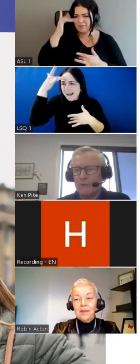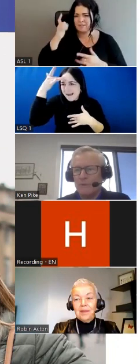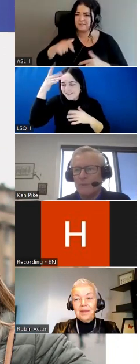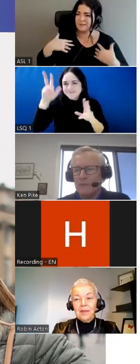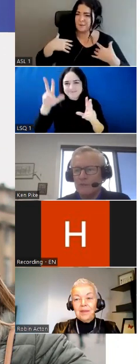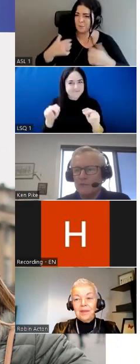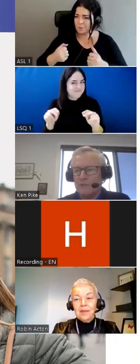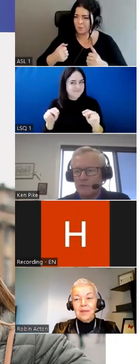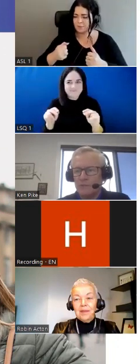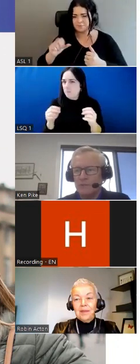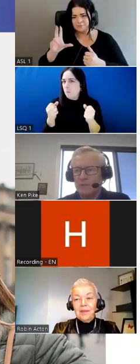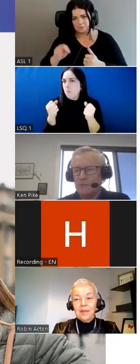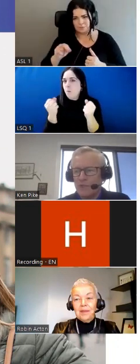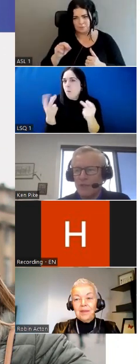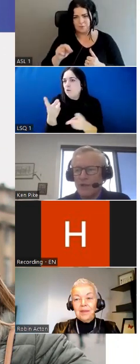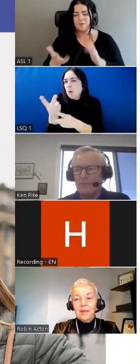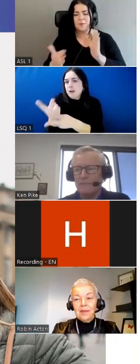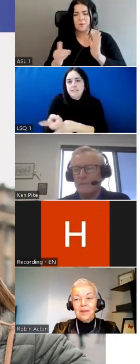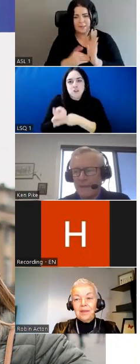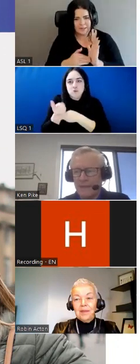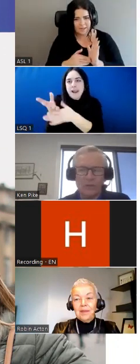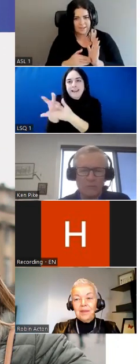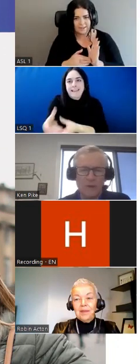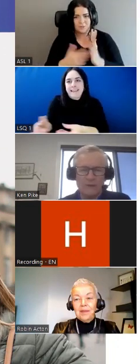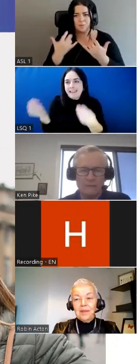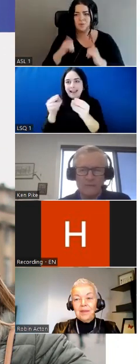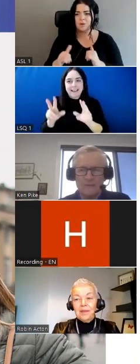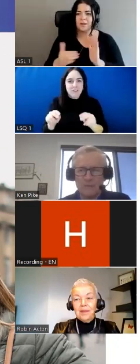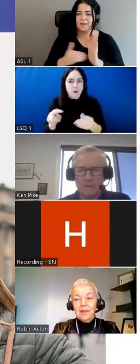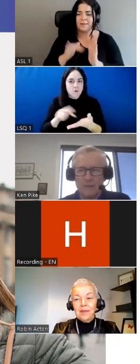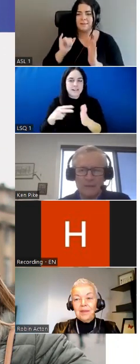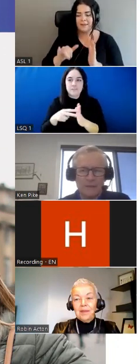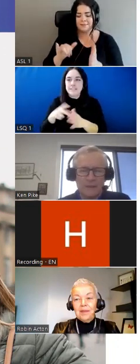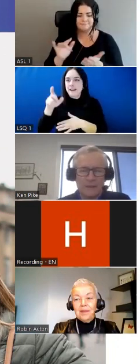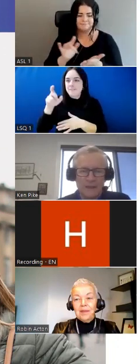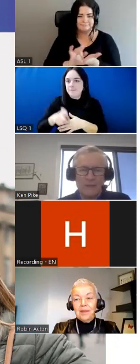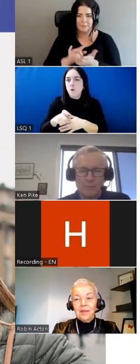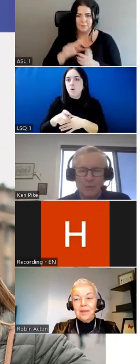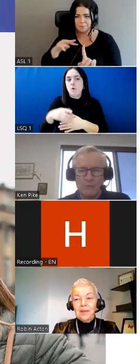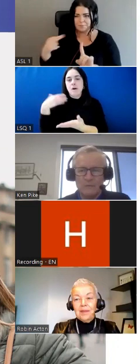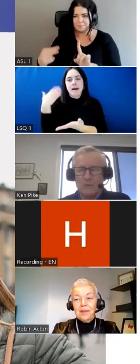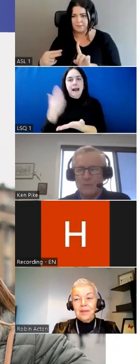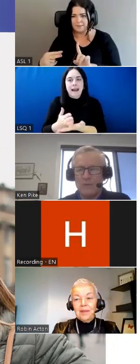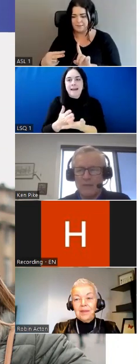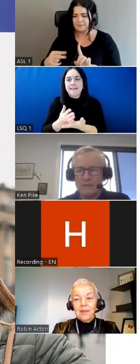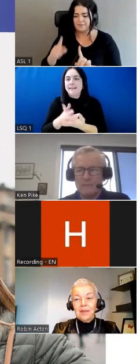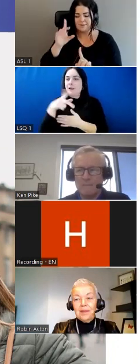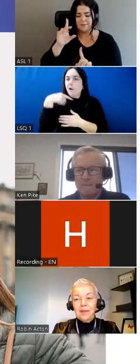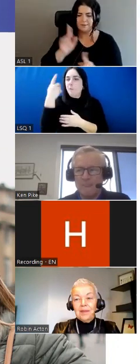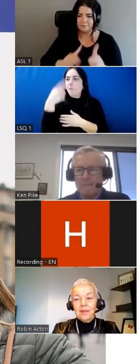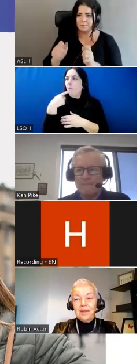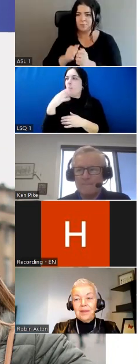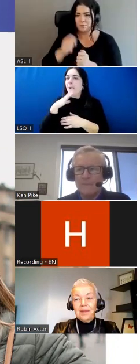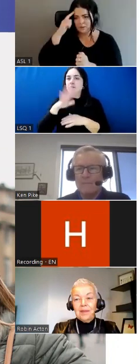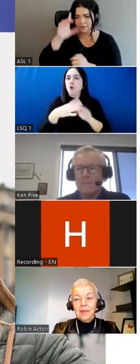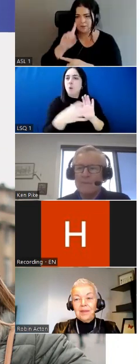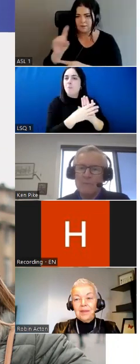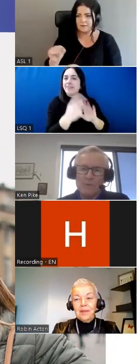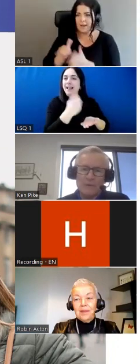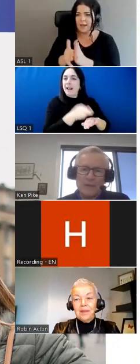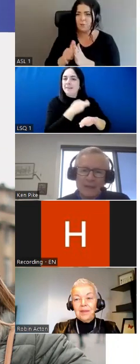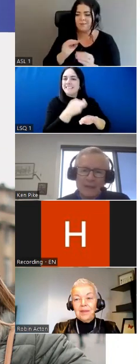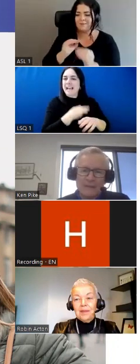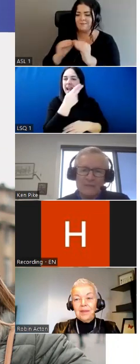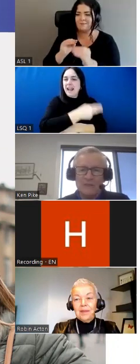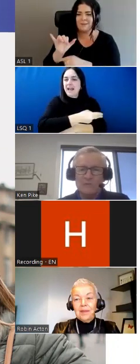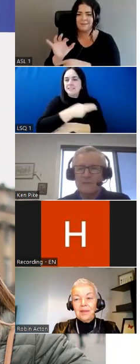It's important that we continue to shake off the medical model of disability and promote human rights. But people